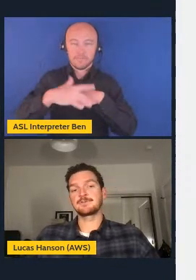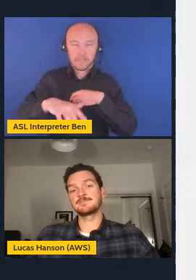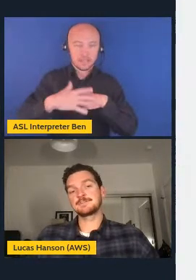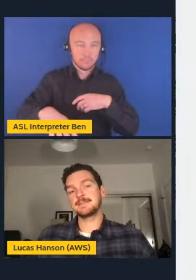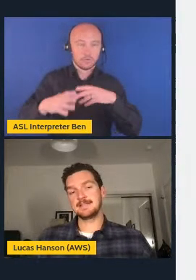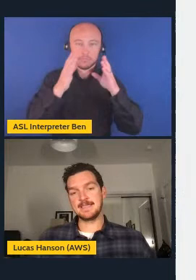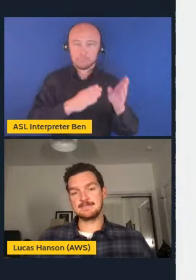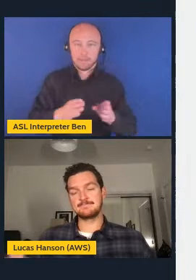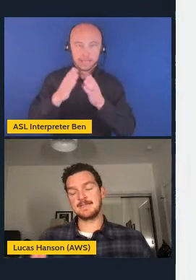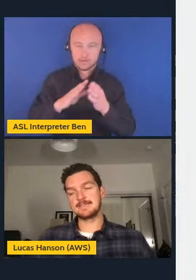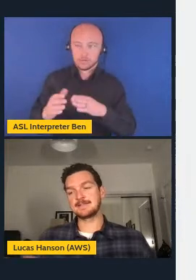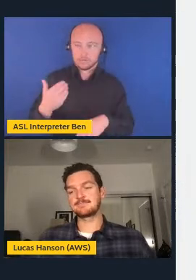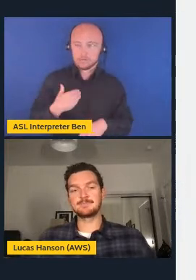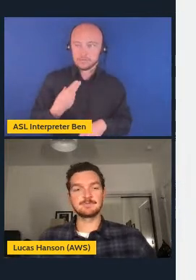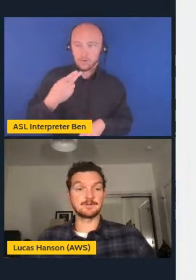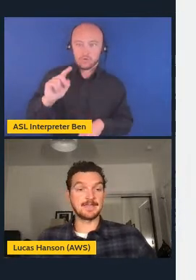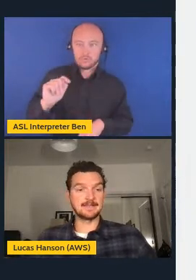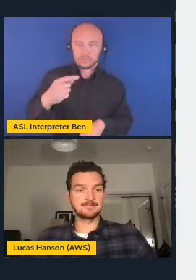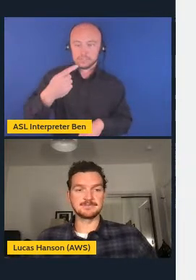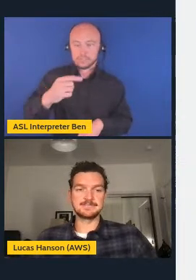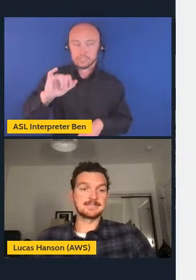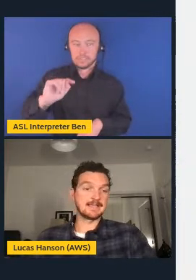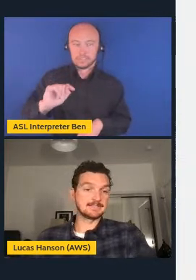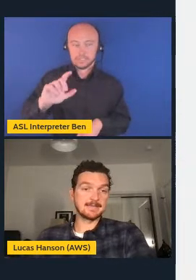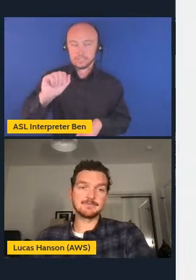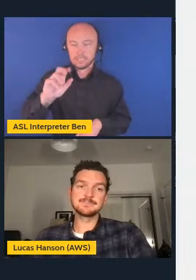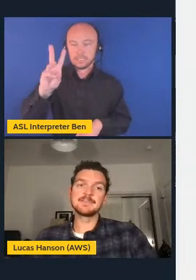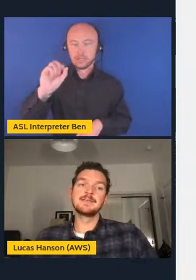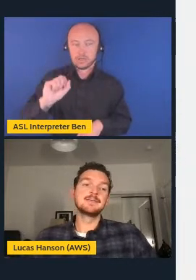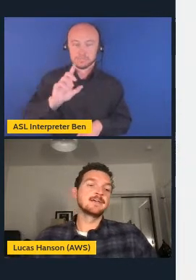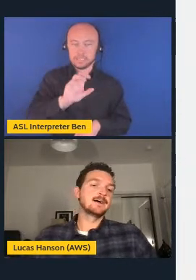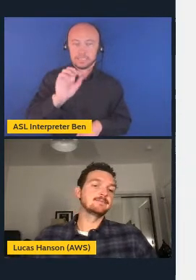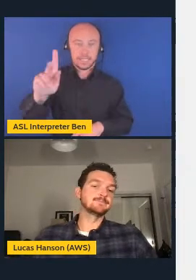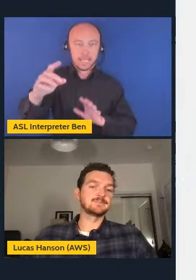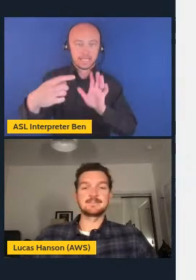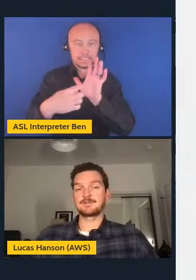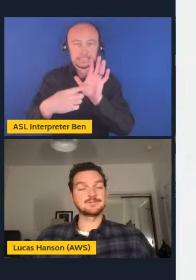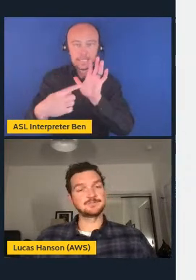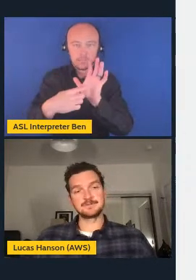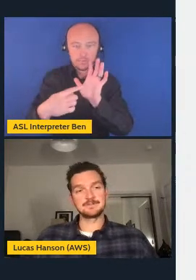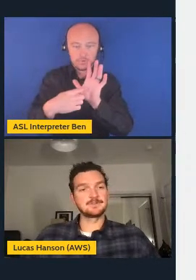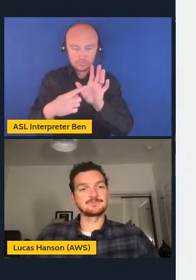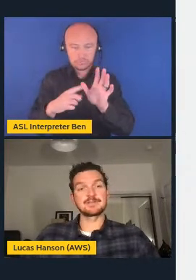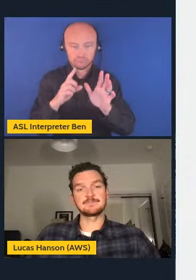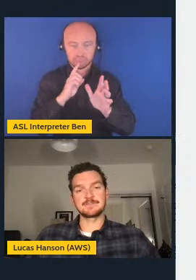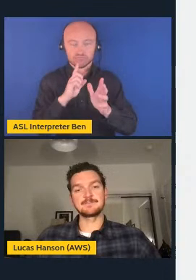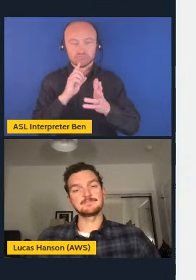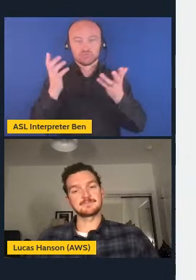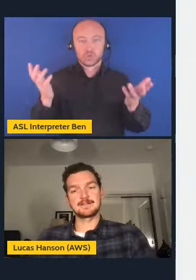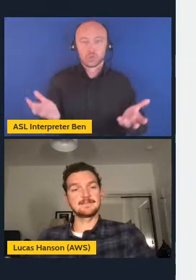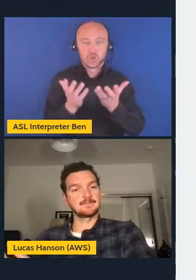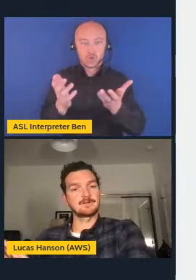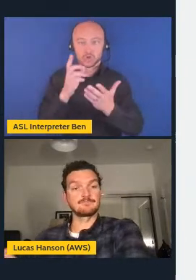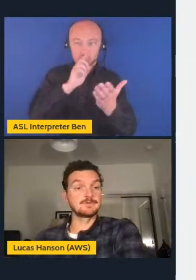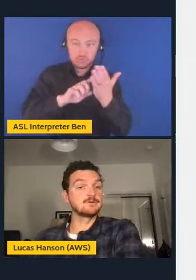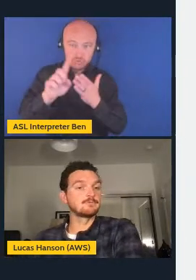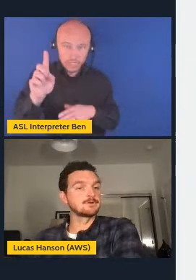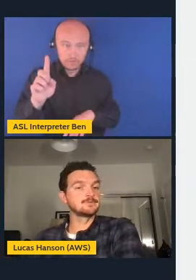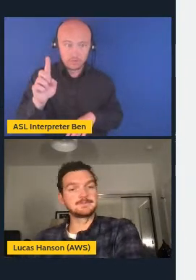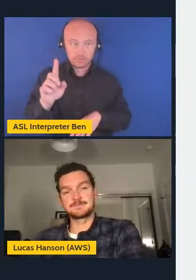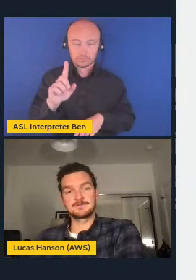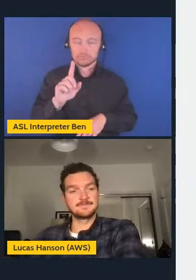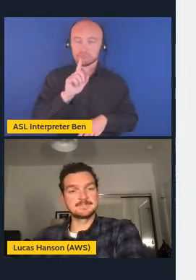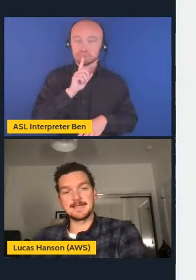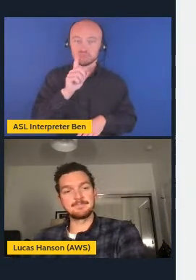Those are hosted in a GitHub repo called AWS CDK examples. So I'd encourage you to go check those out. Those are kind of like our real